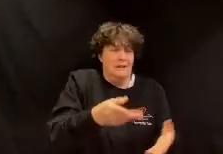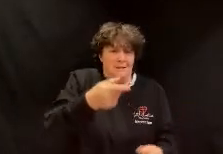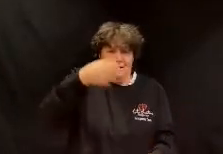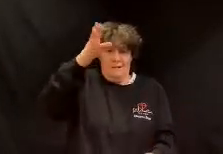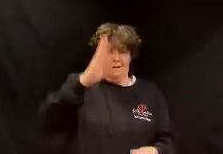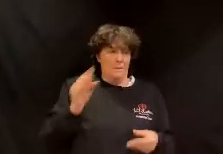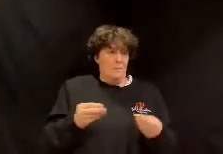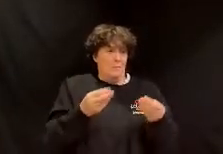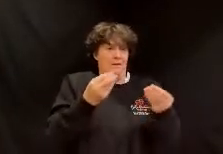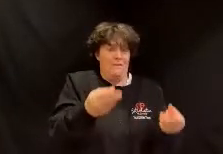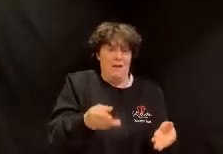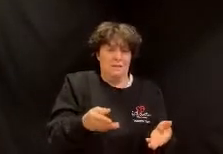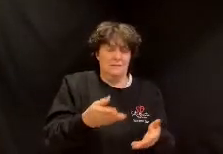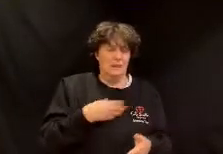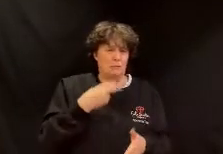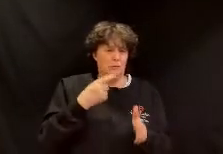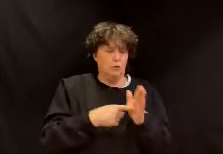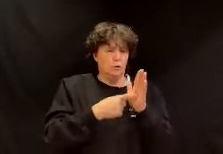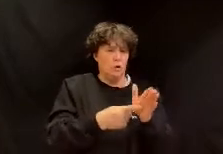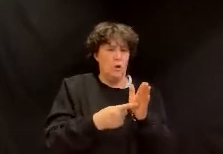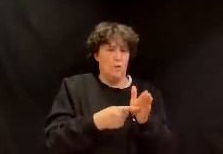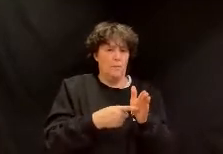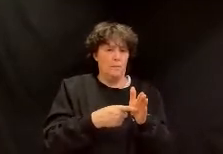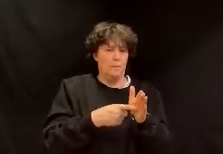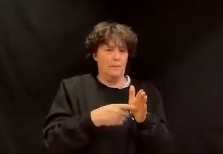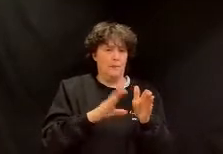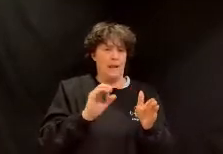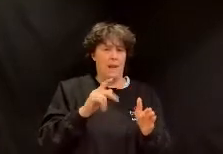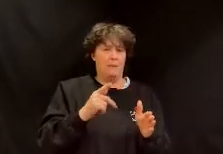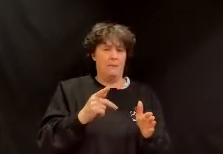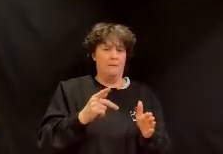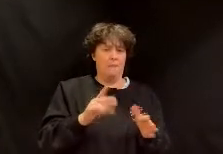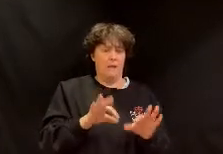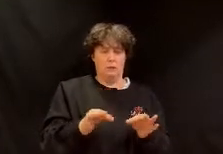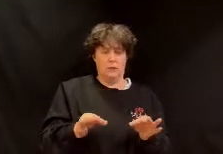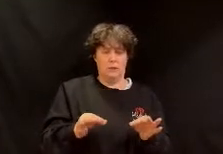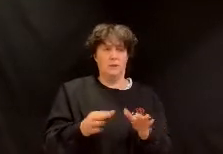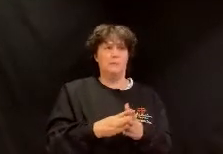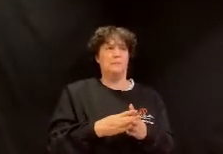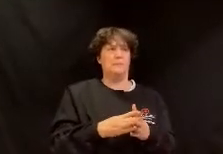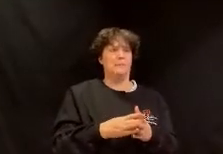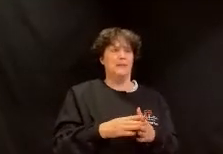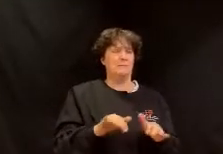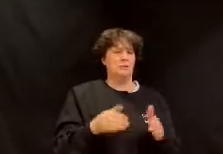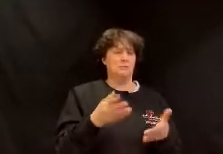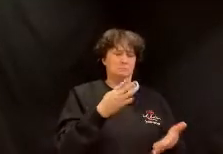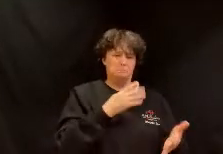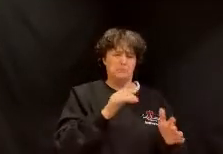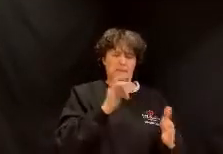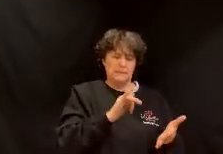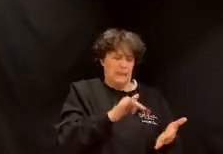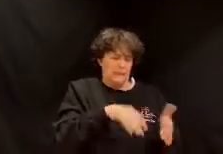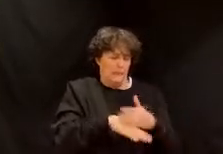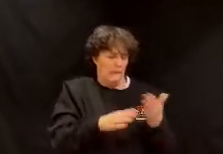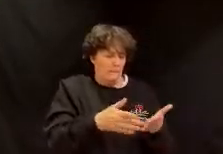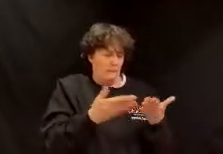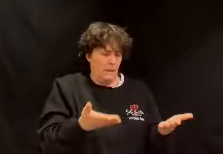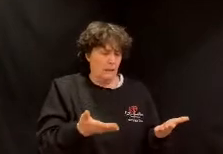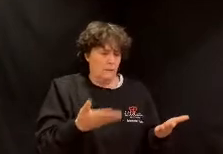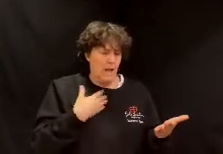want you to see it in the Amplified, because this is why I'm saying about feeding your faith and getting yourself all, just staying in the book. Because I want to know who my Father